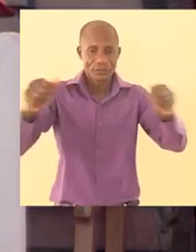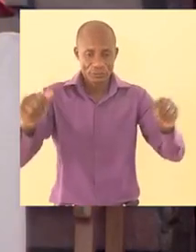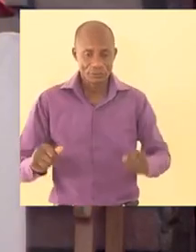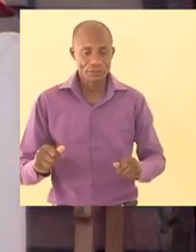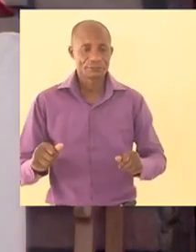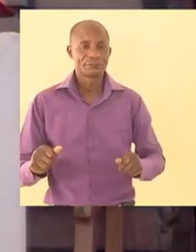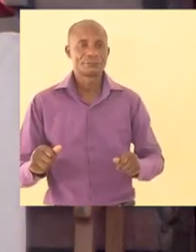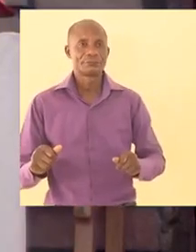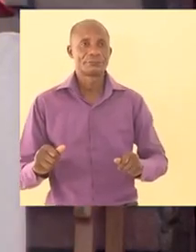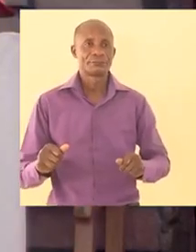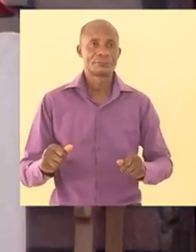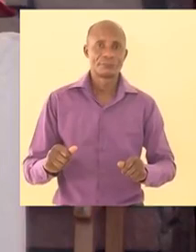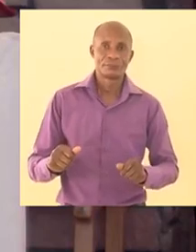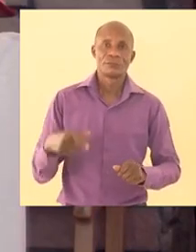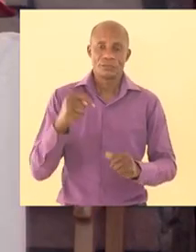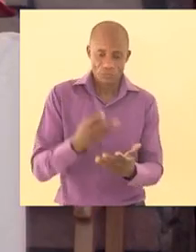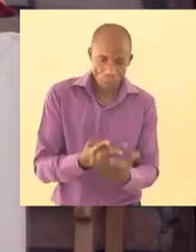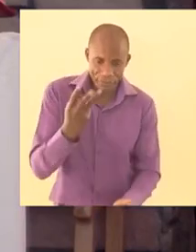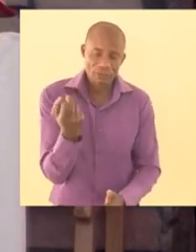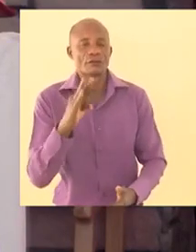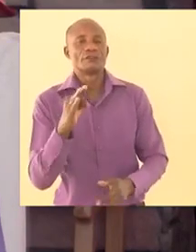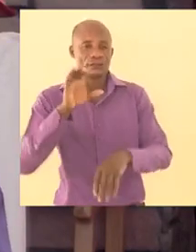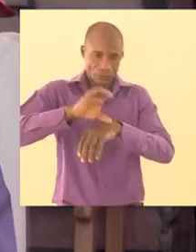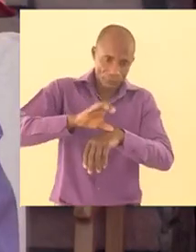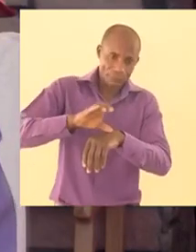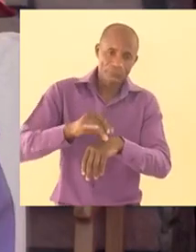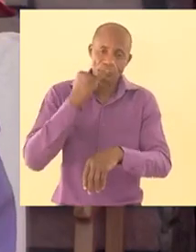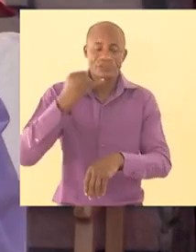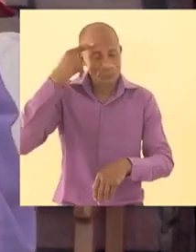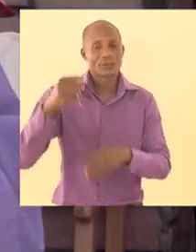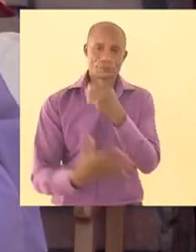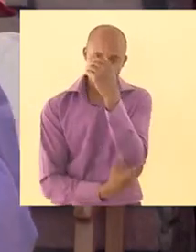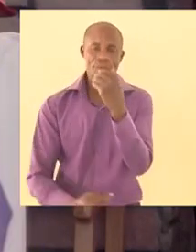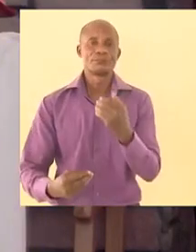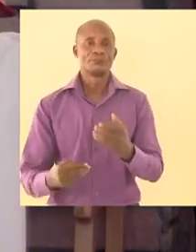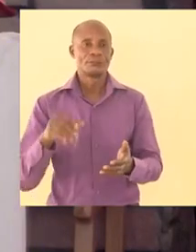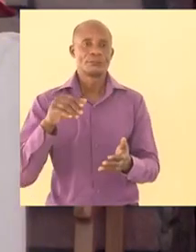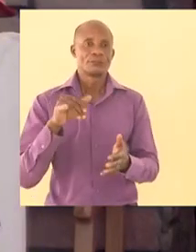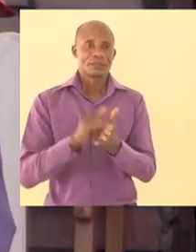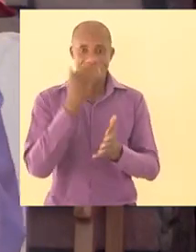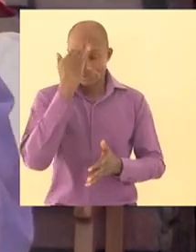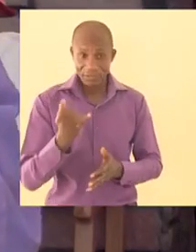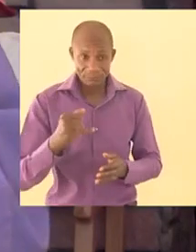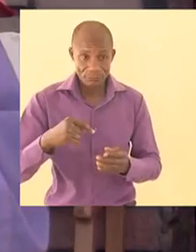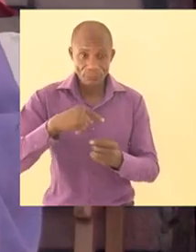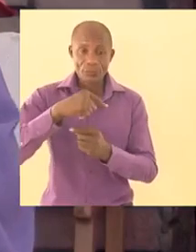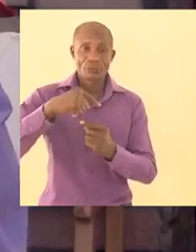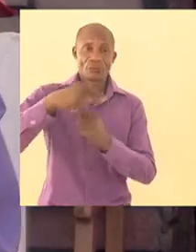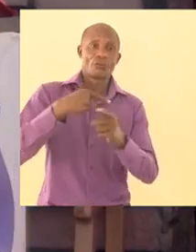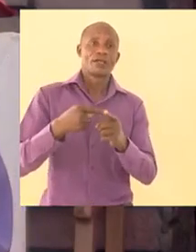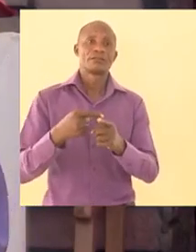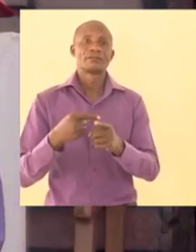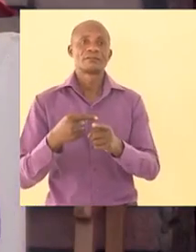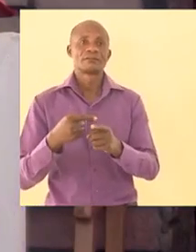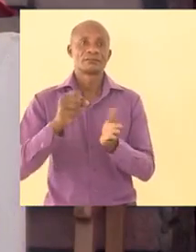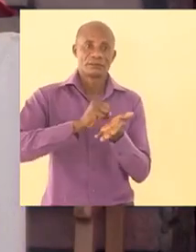the minimal needs of the priests, the wealth of the church belongs to the poor. Which is why when Jacob, Saint Vincent de